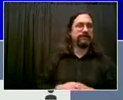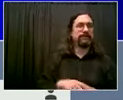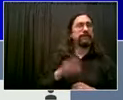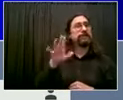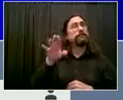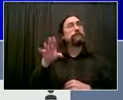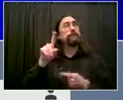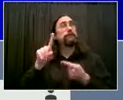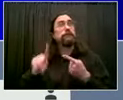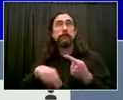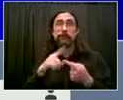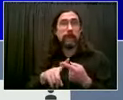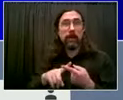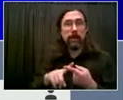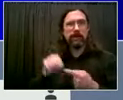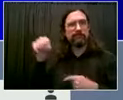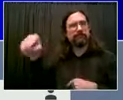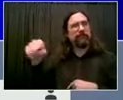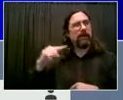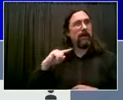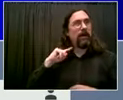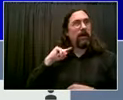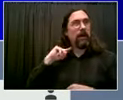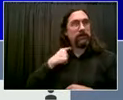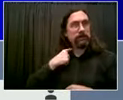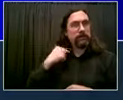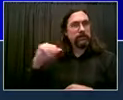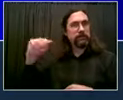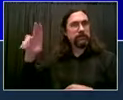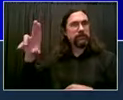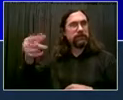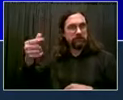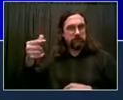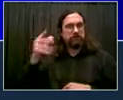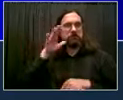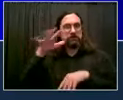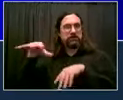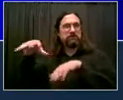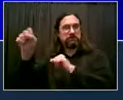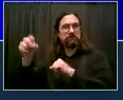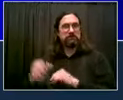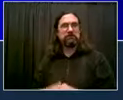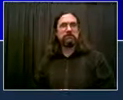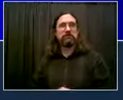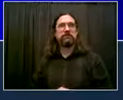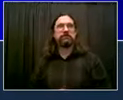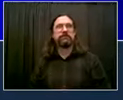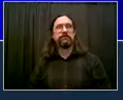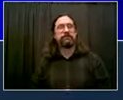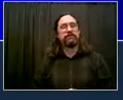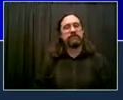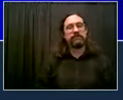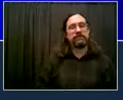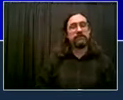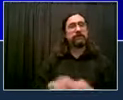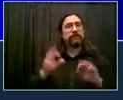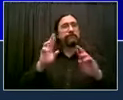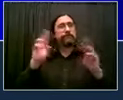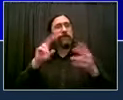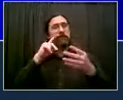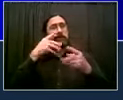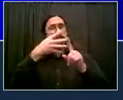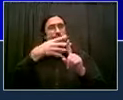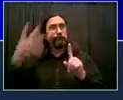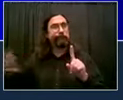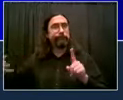All right. As we do every day, let's do our indicators. And thank God, again, the indicators give us good news. Number one, daily number